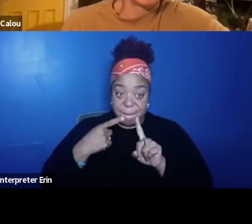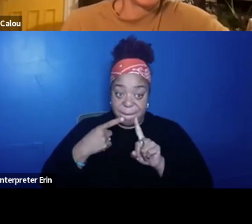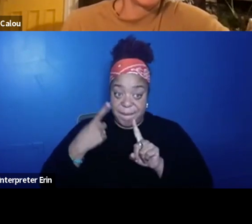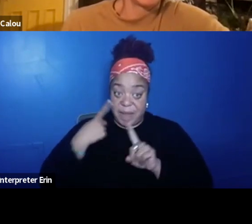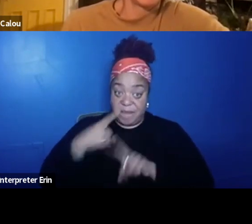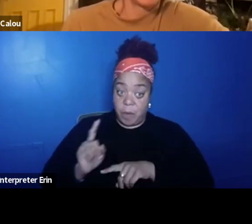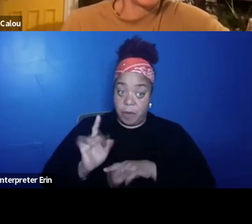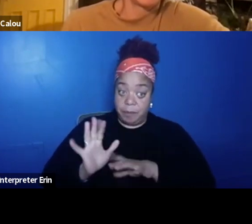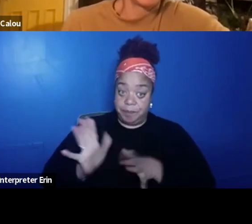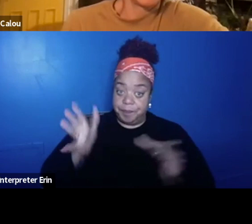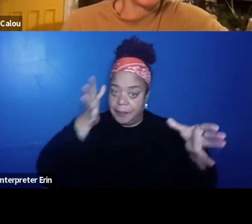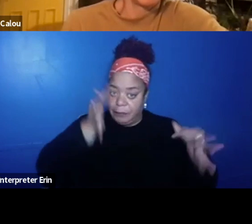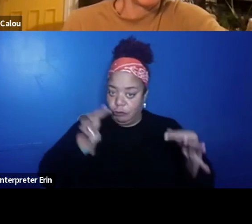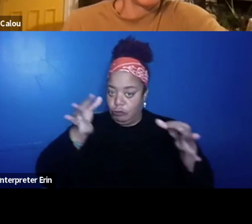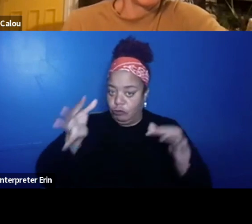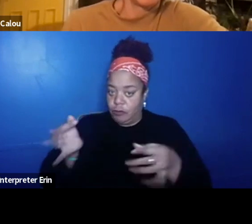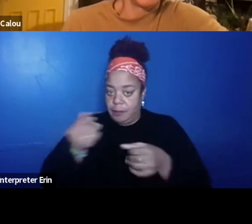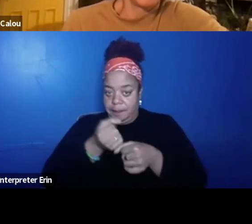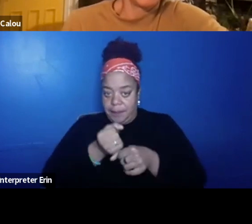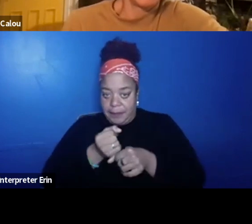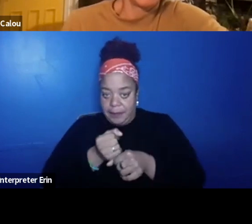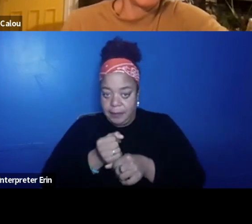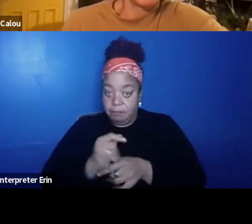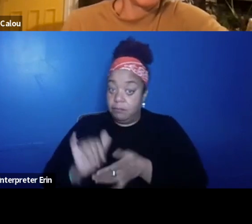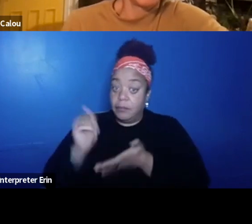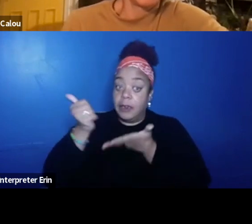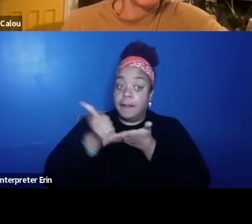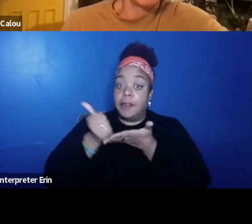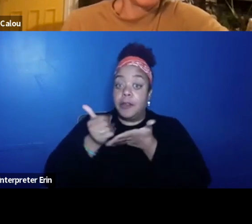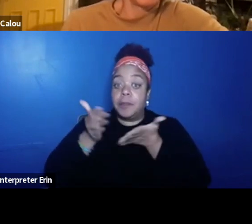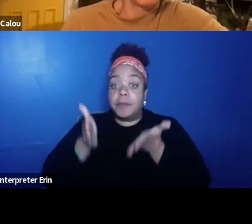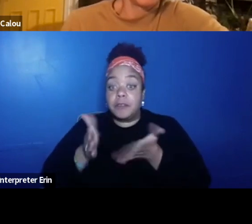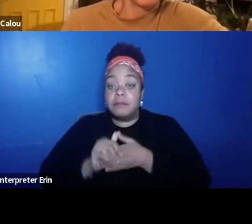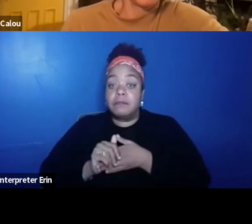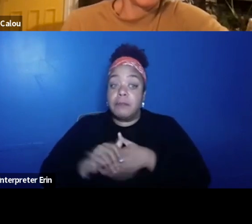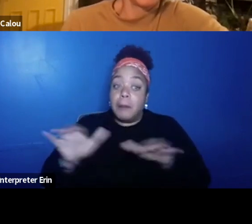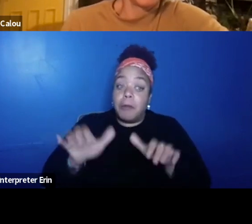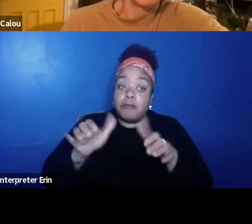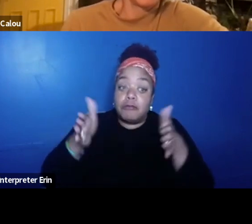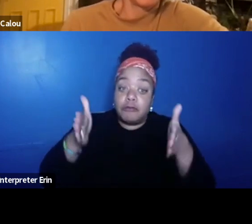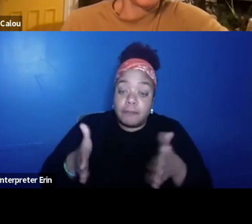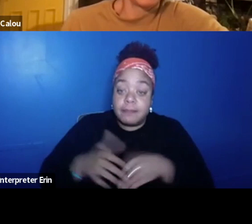therapists, practitioners, caseworkers, quote unquote mandated reporters,